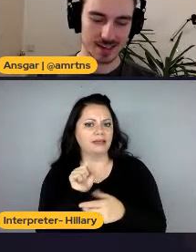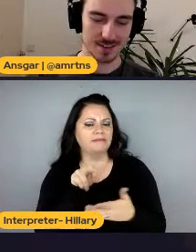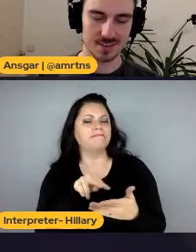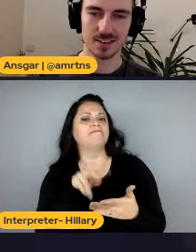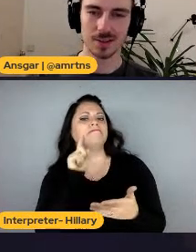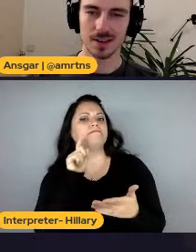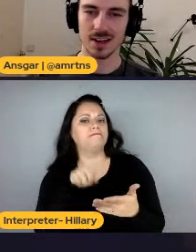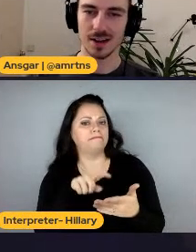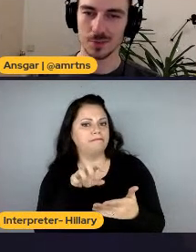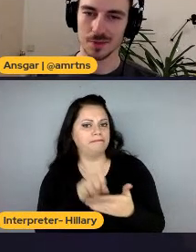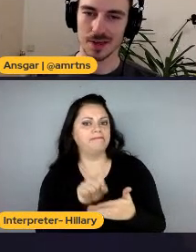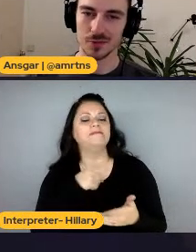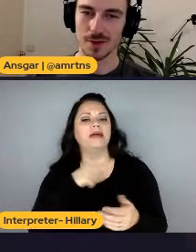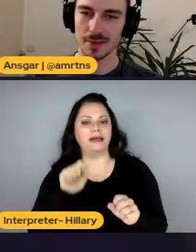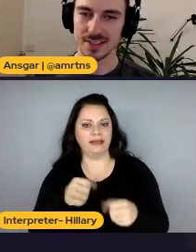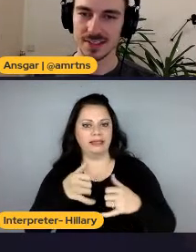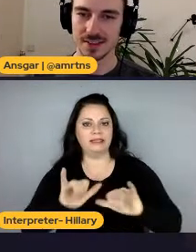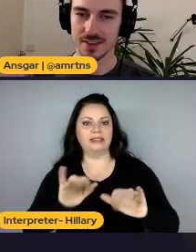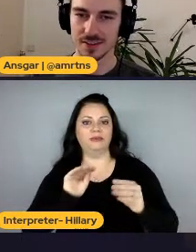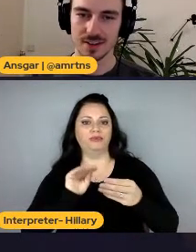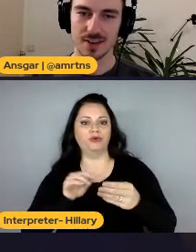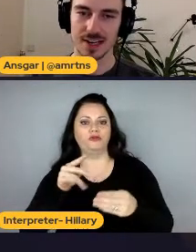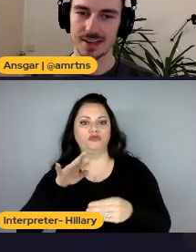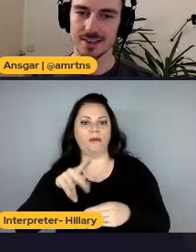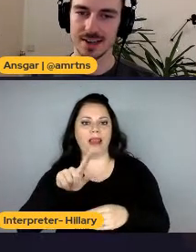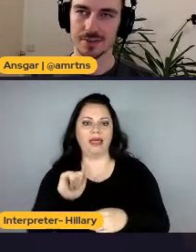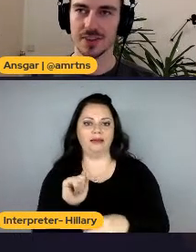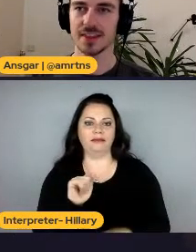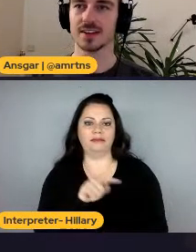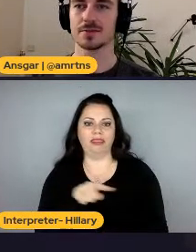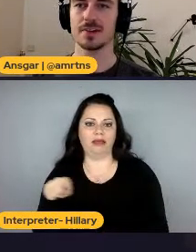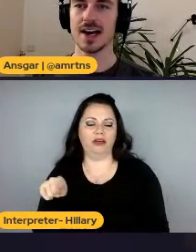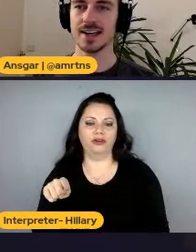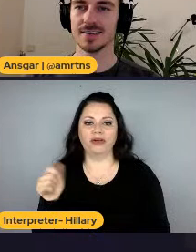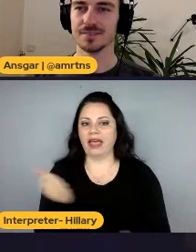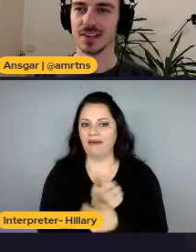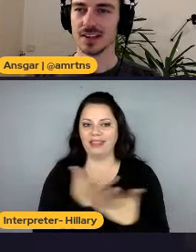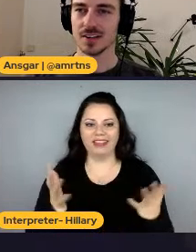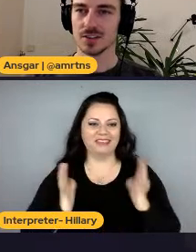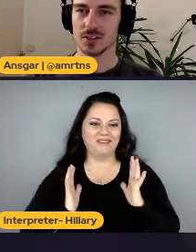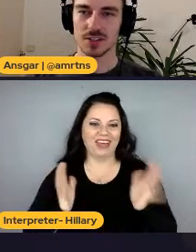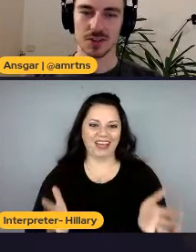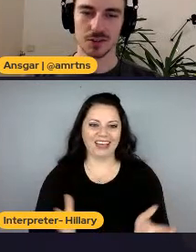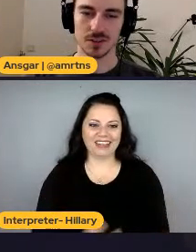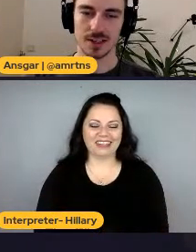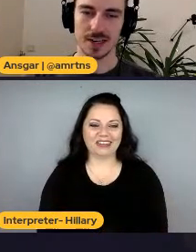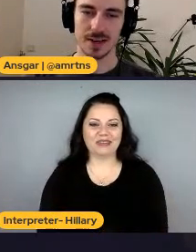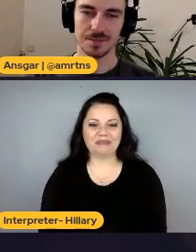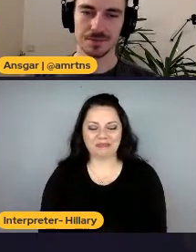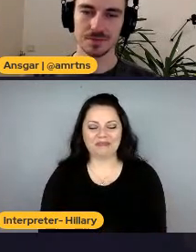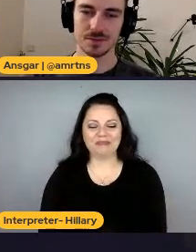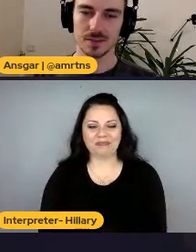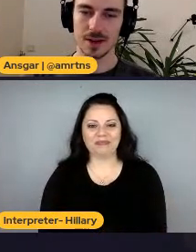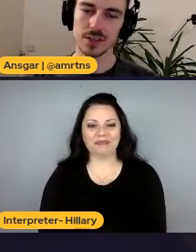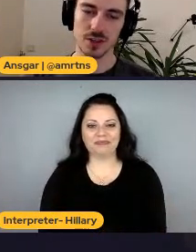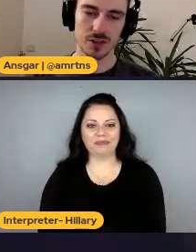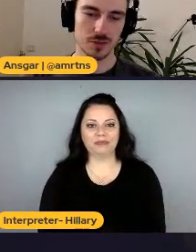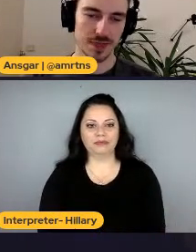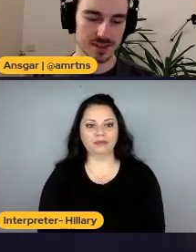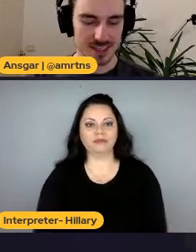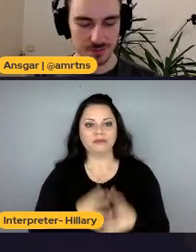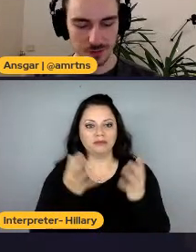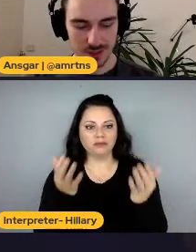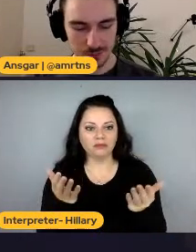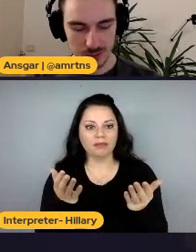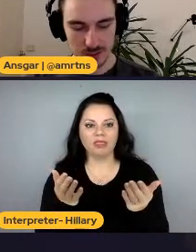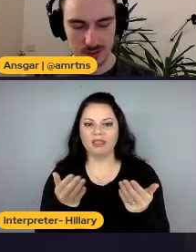I can still put my droplet in here and everything is fine. So I'm not going to run